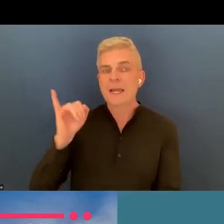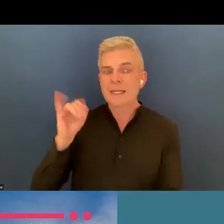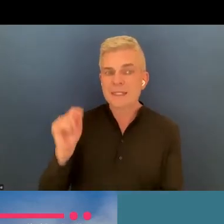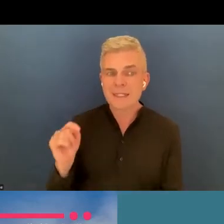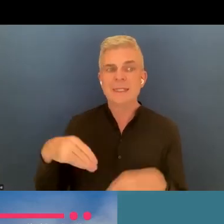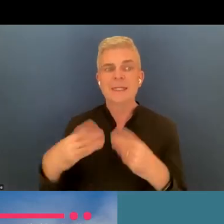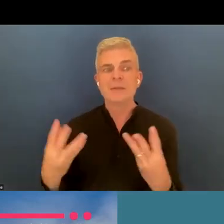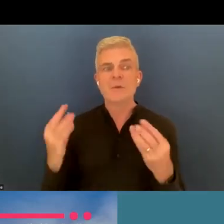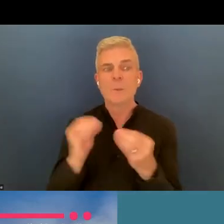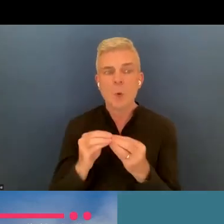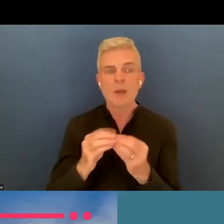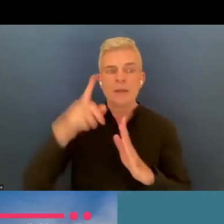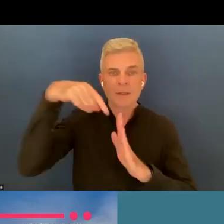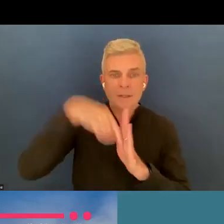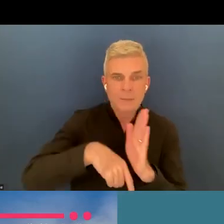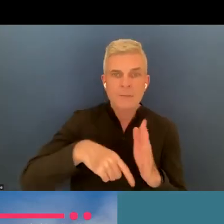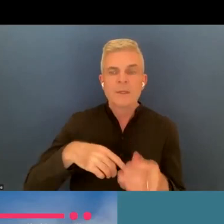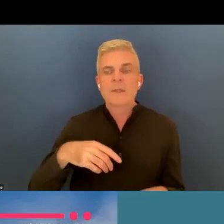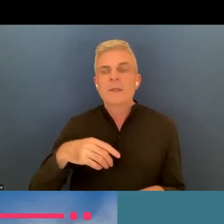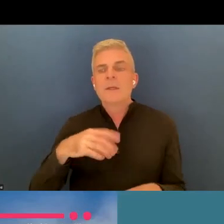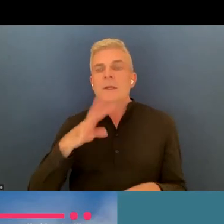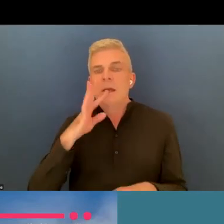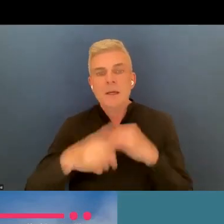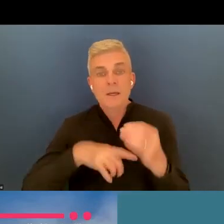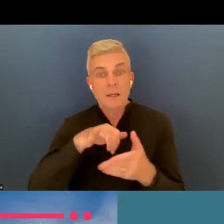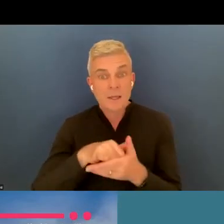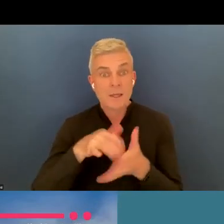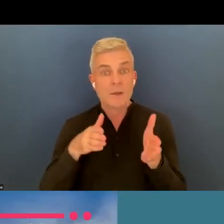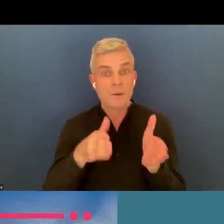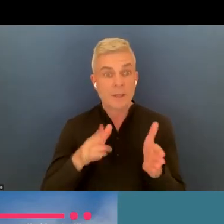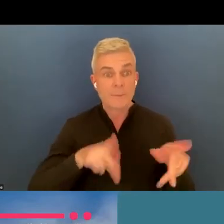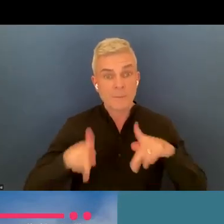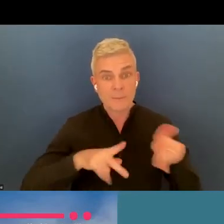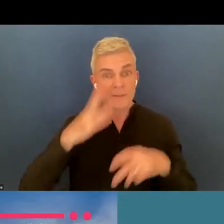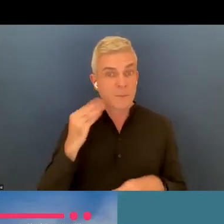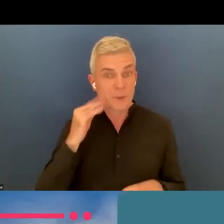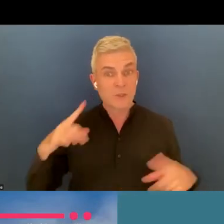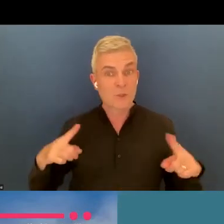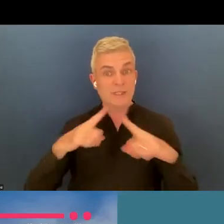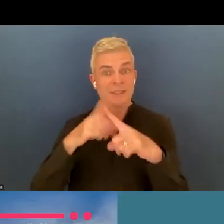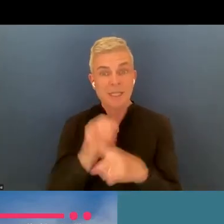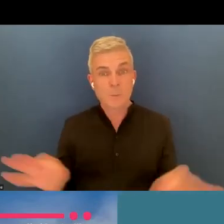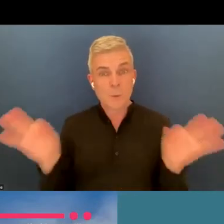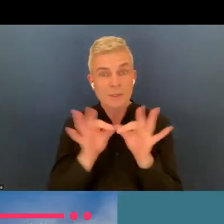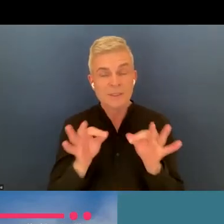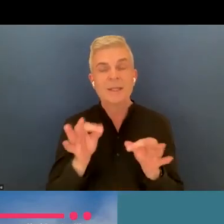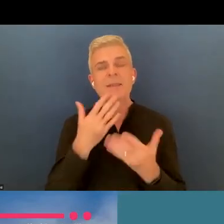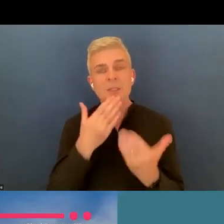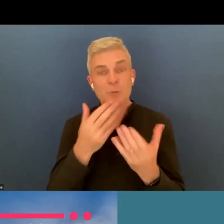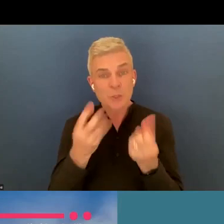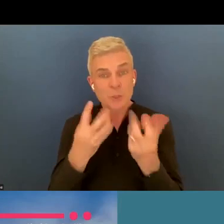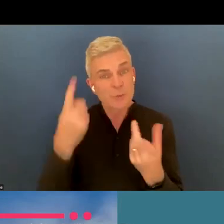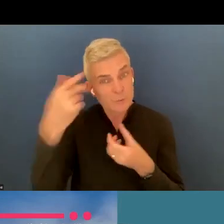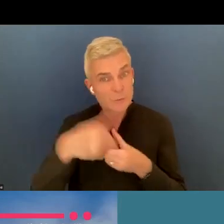that piece of this, the way that people experience crisis and the importance and impact of that. Thanks so much for being here today. It was a